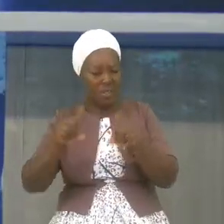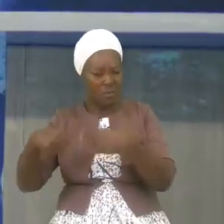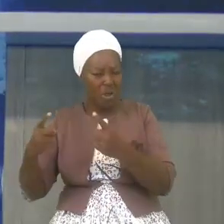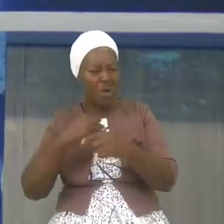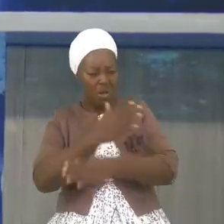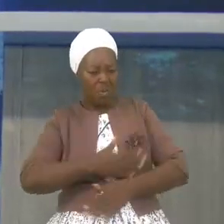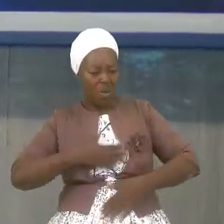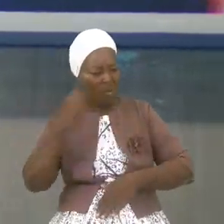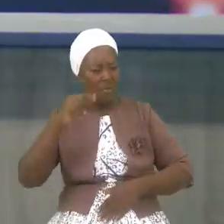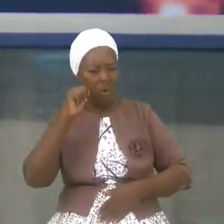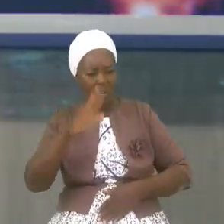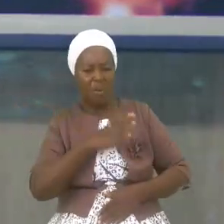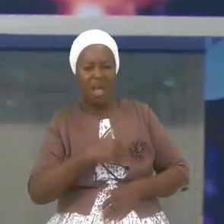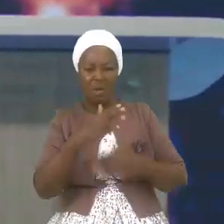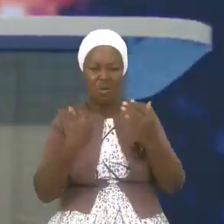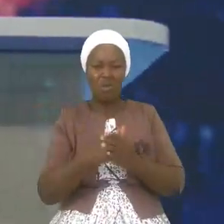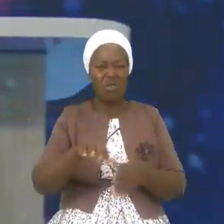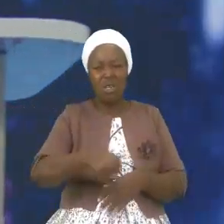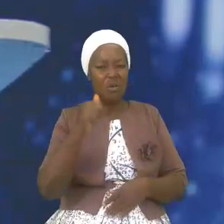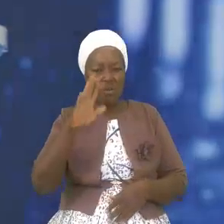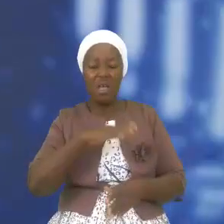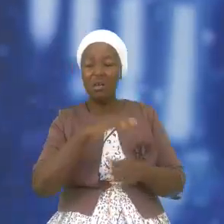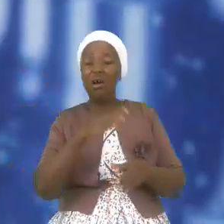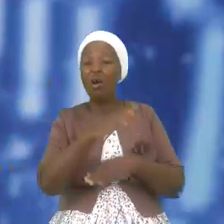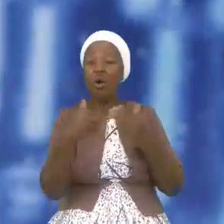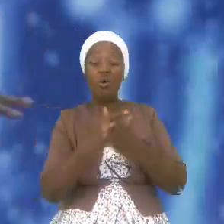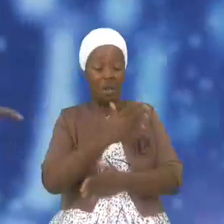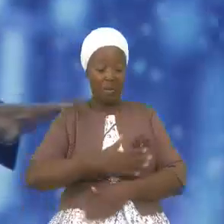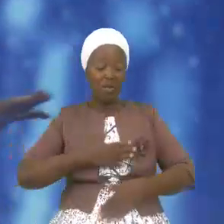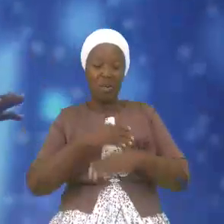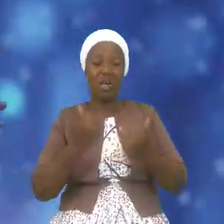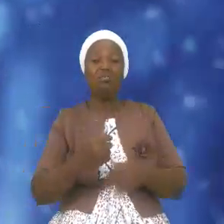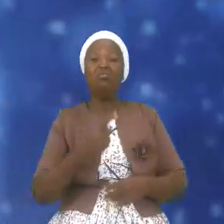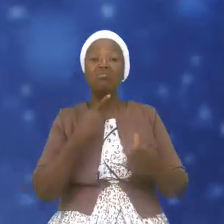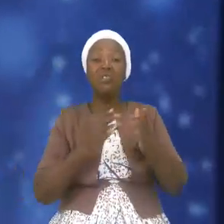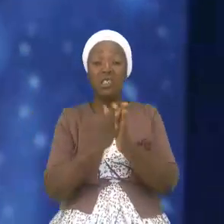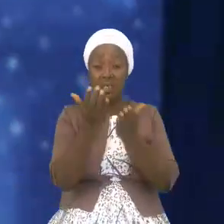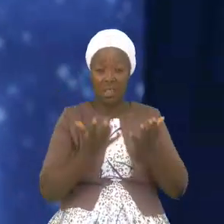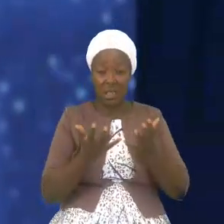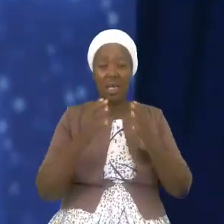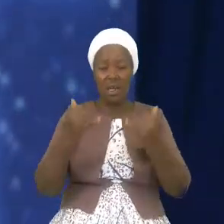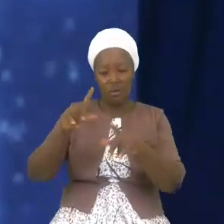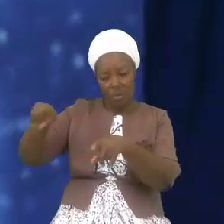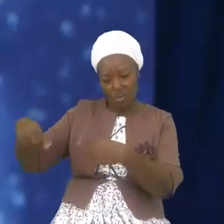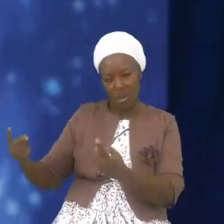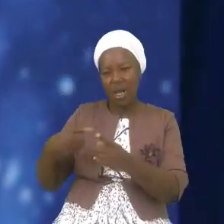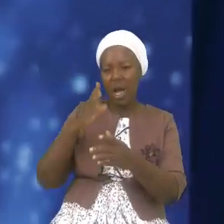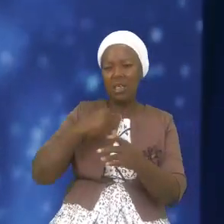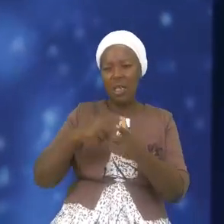all the pleasure went. And all the earthly desires, everything went. He began to